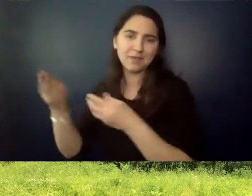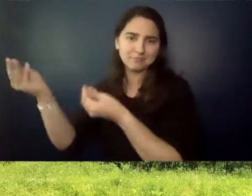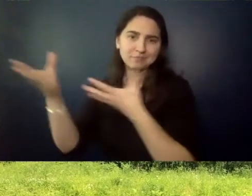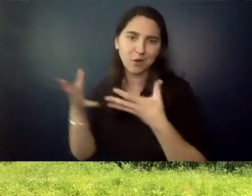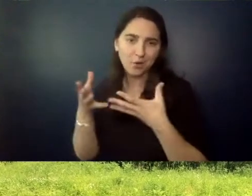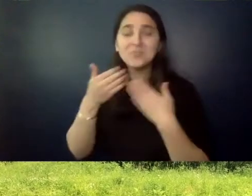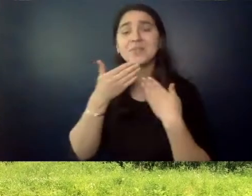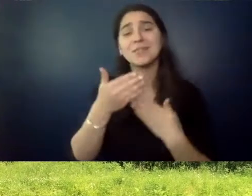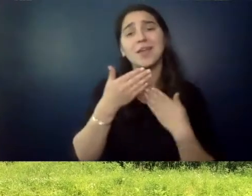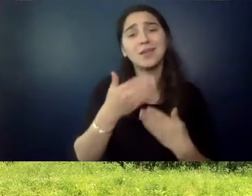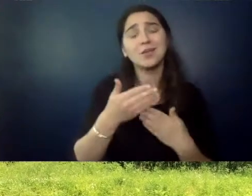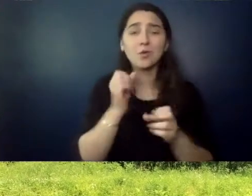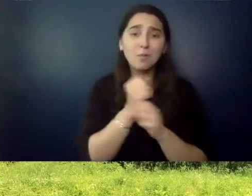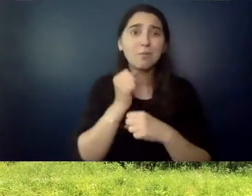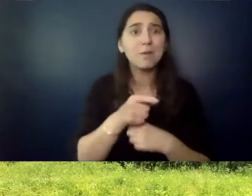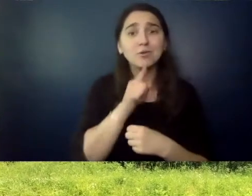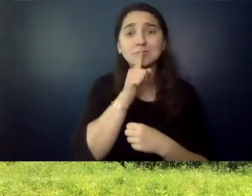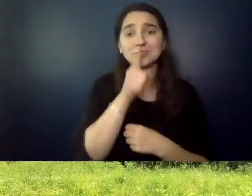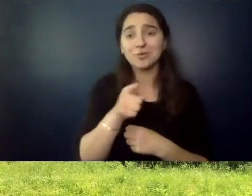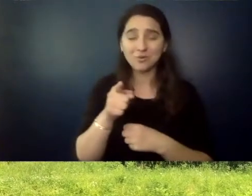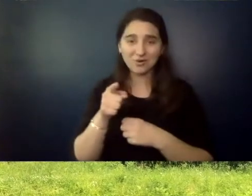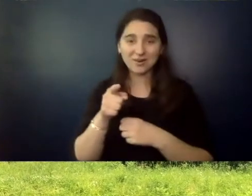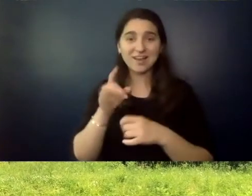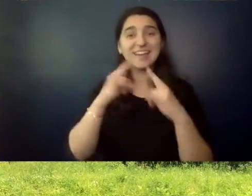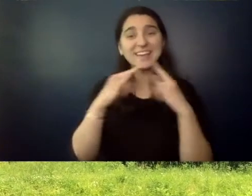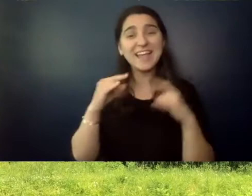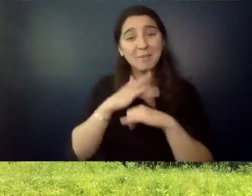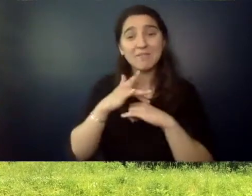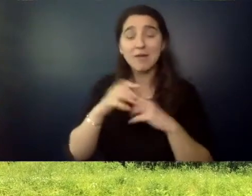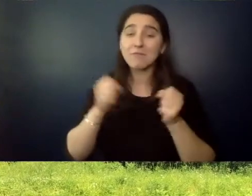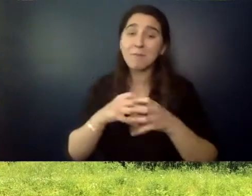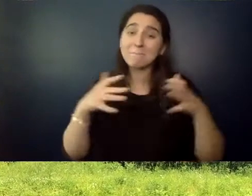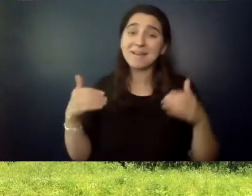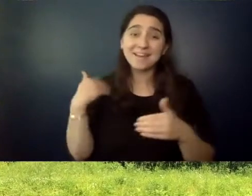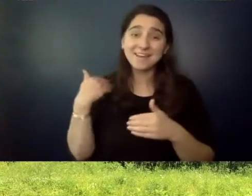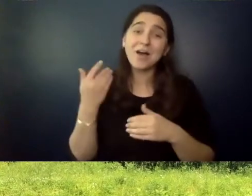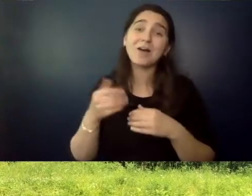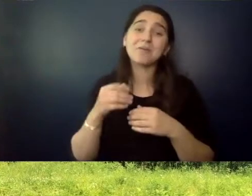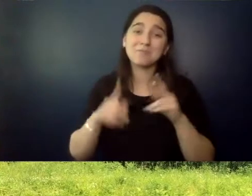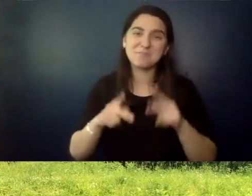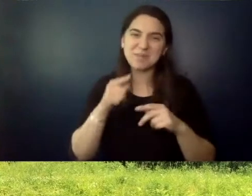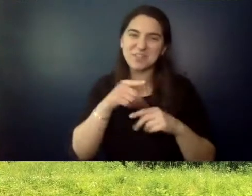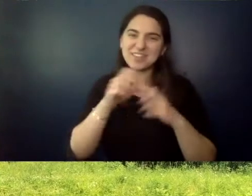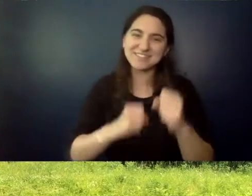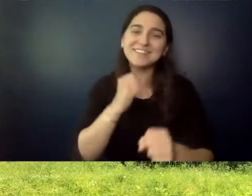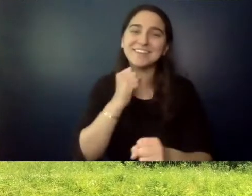making camp available for so many young people this year.